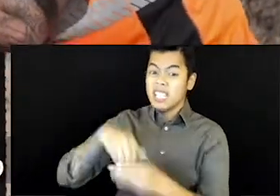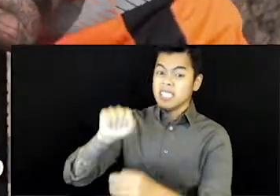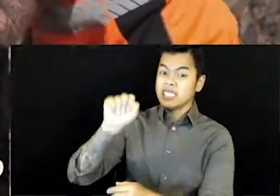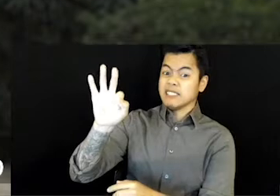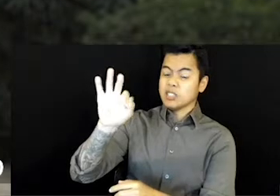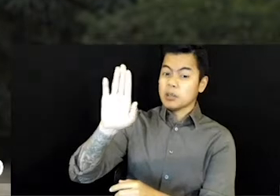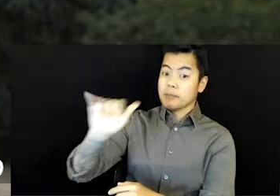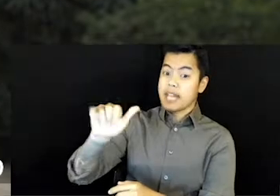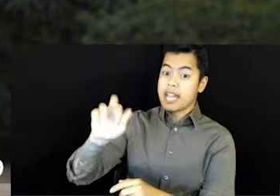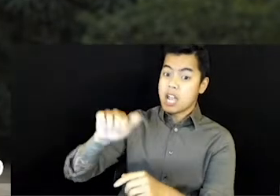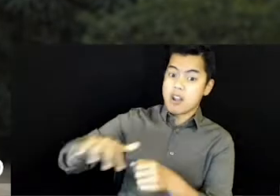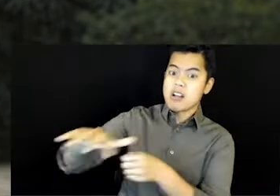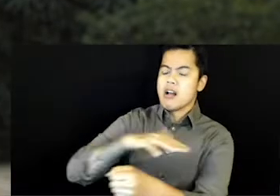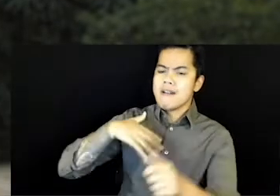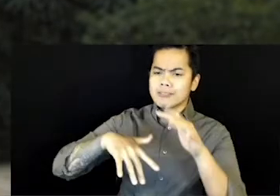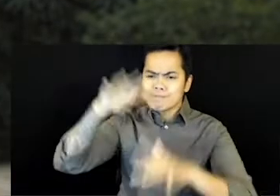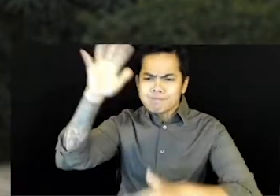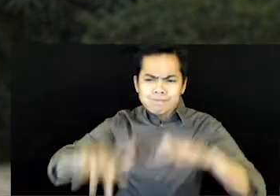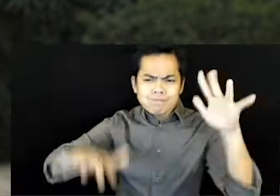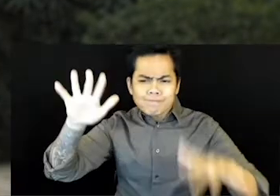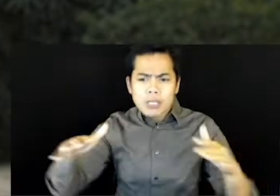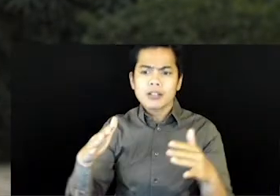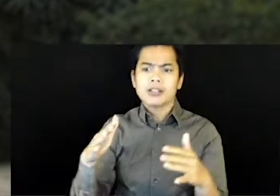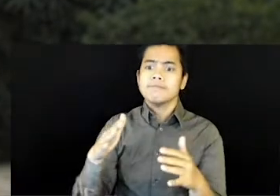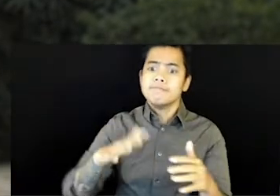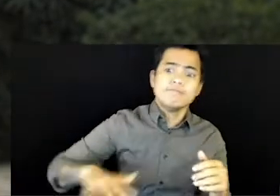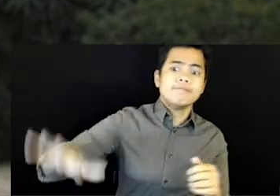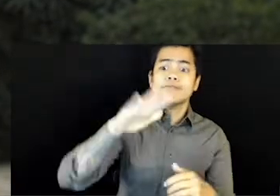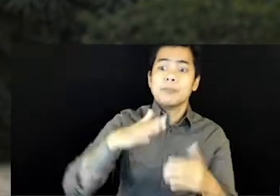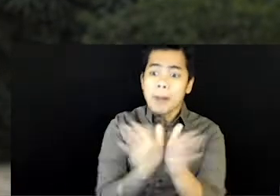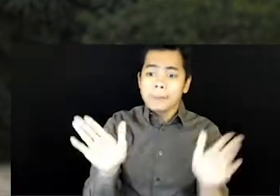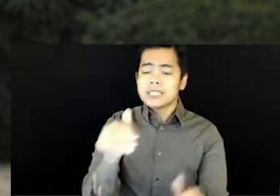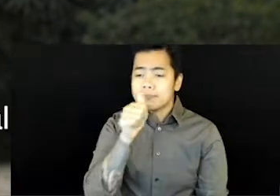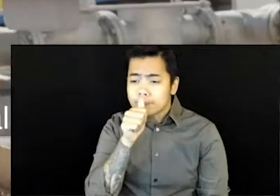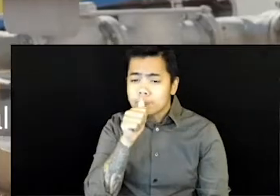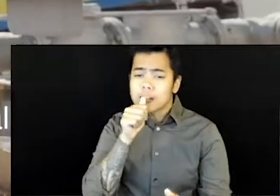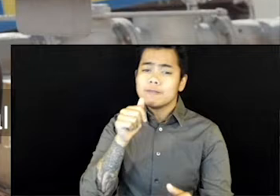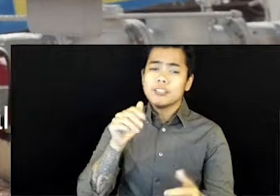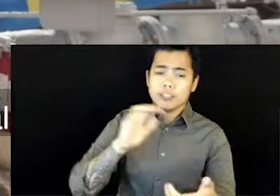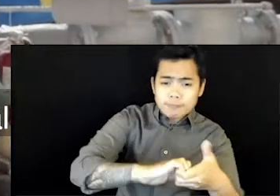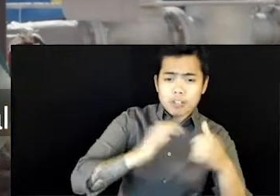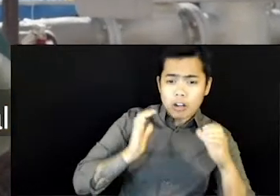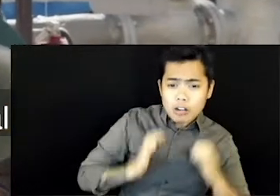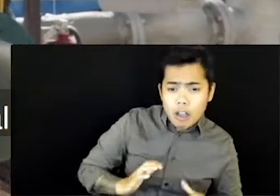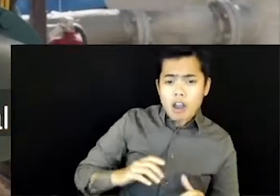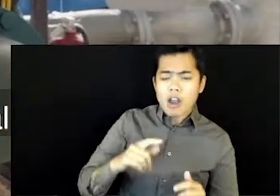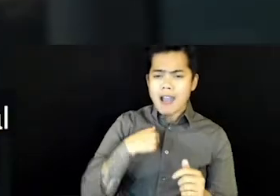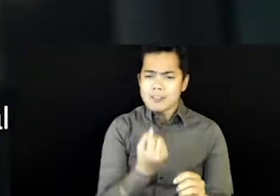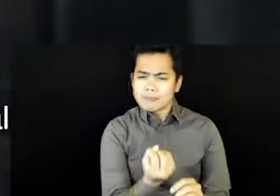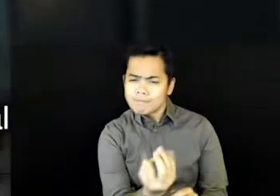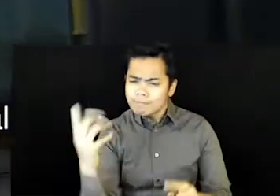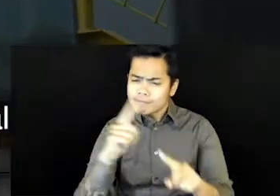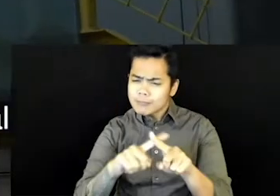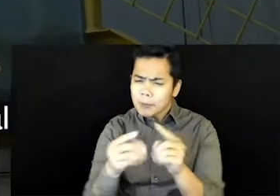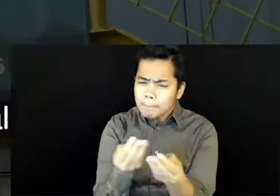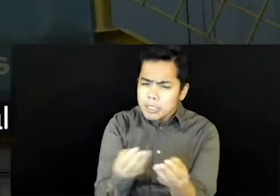mind. Within the San Francisco Bay Area, we have a diverse portfolio of public and private clients. We also operate several